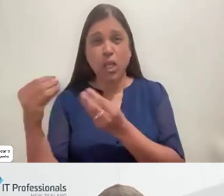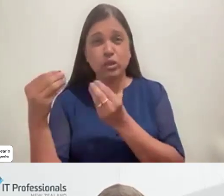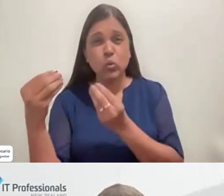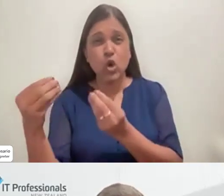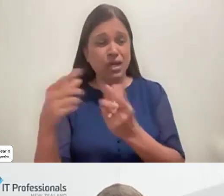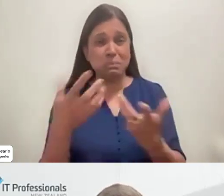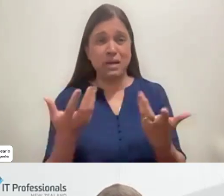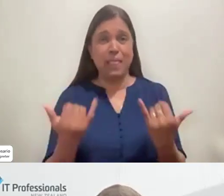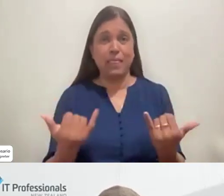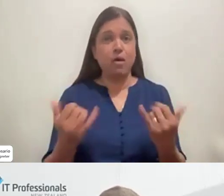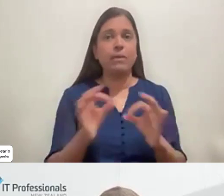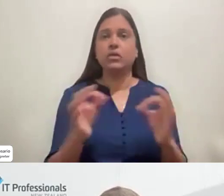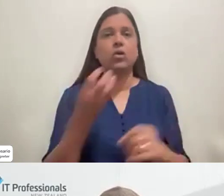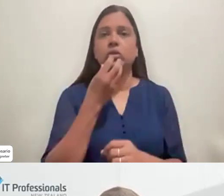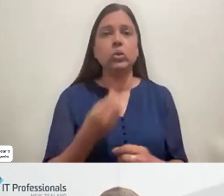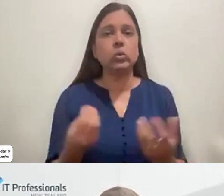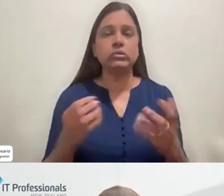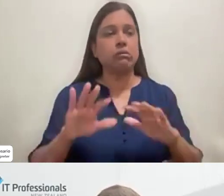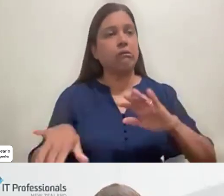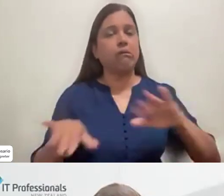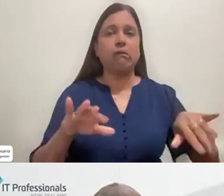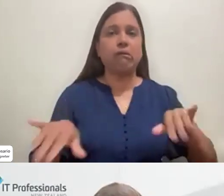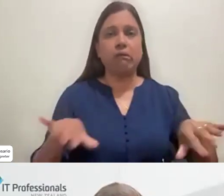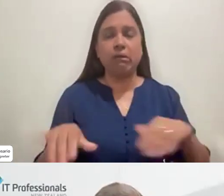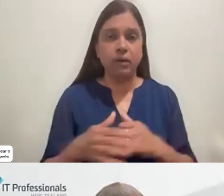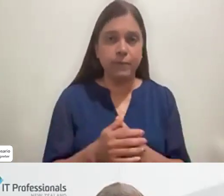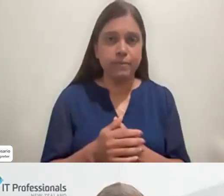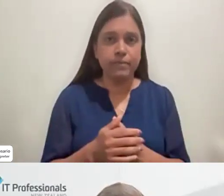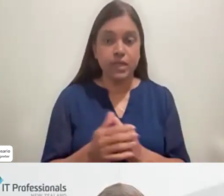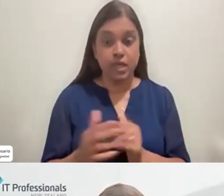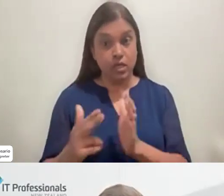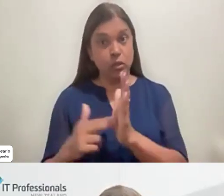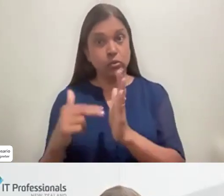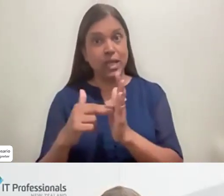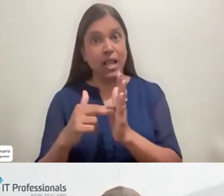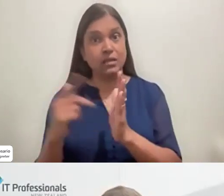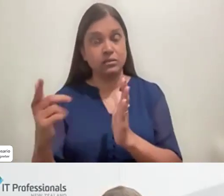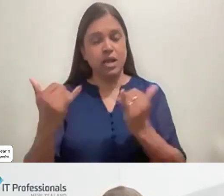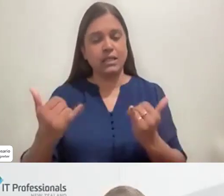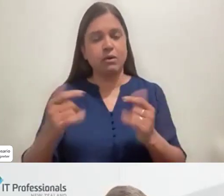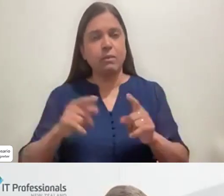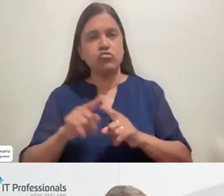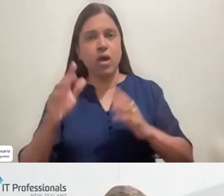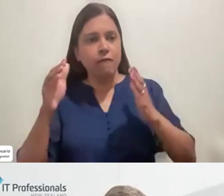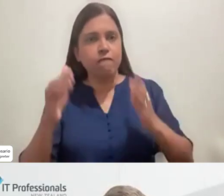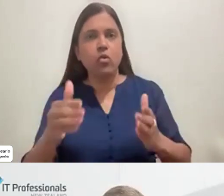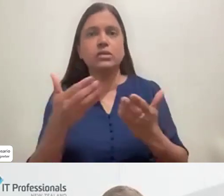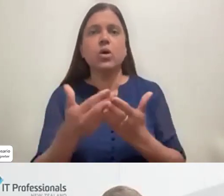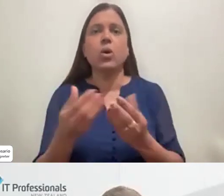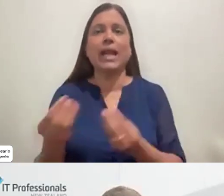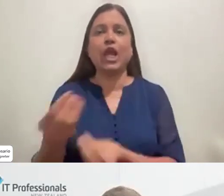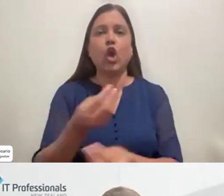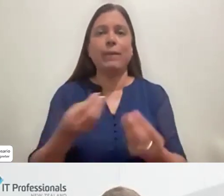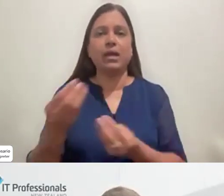in terms of where New Zealand is currently trying to, the government sort of has a big focus on economic growth. And